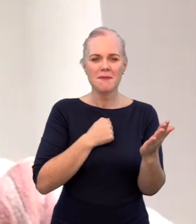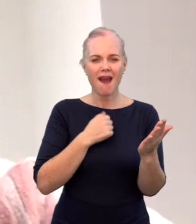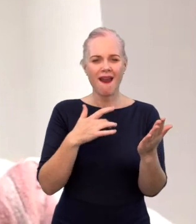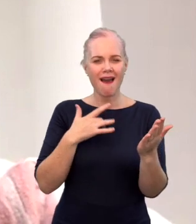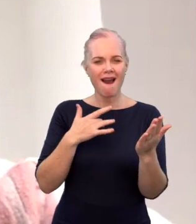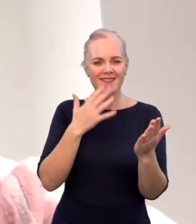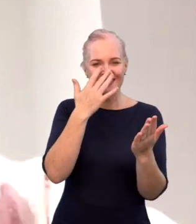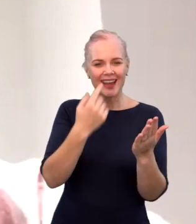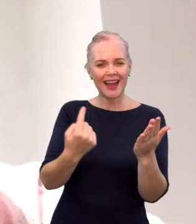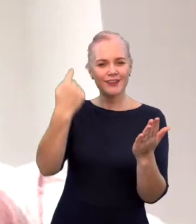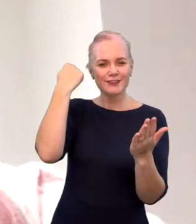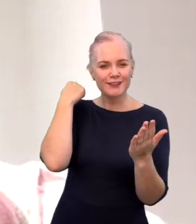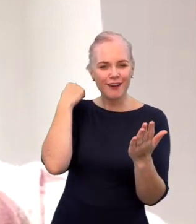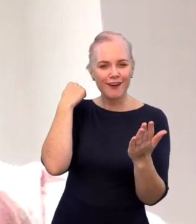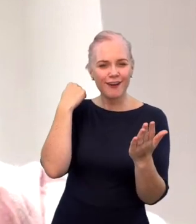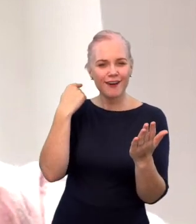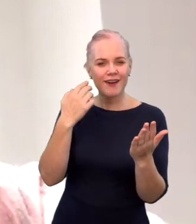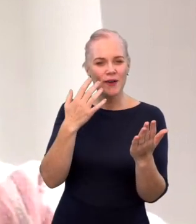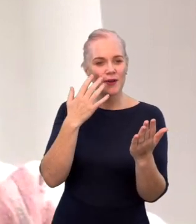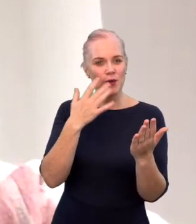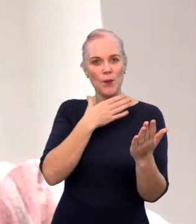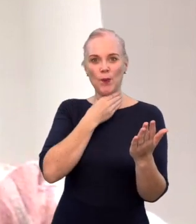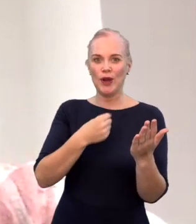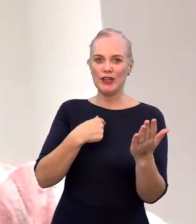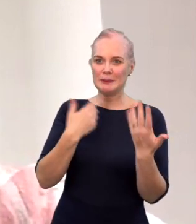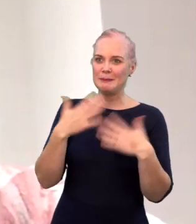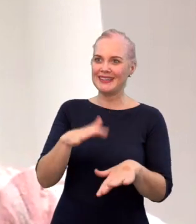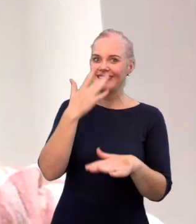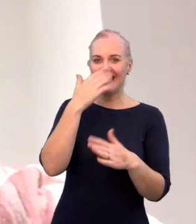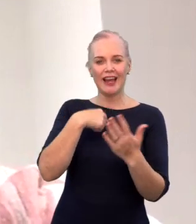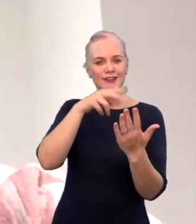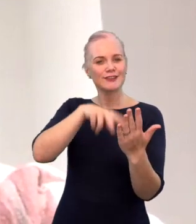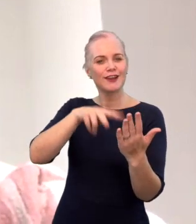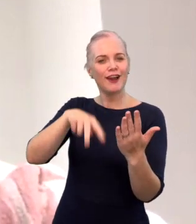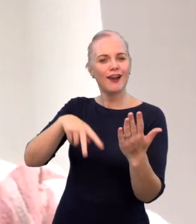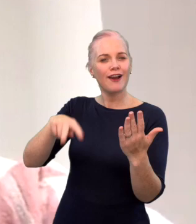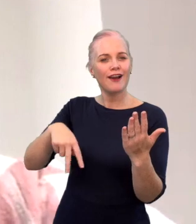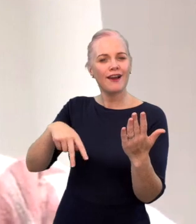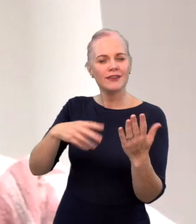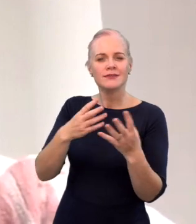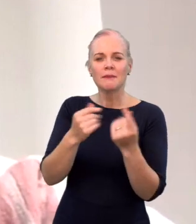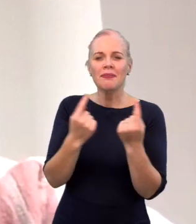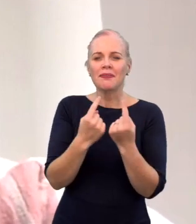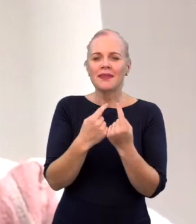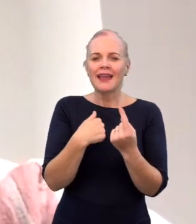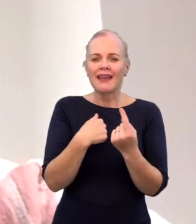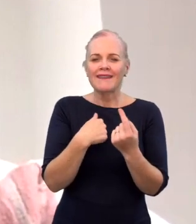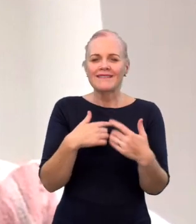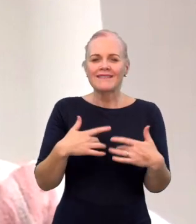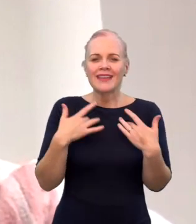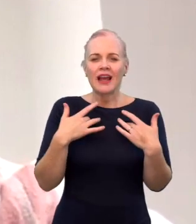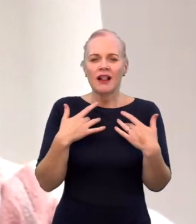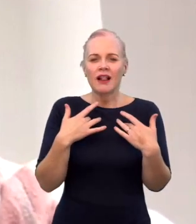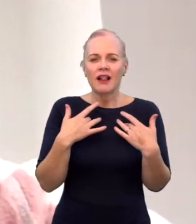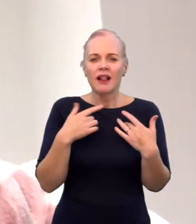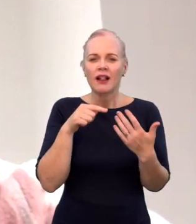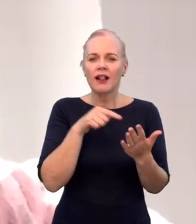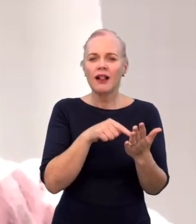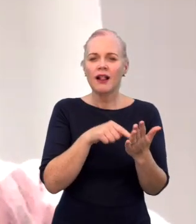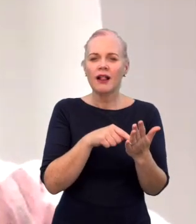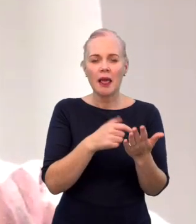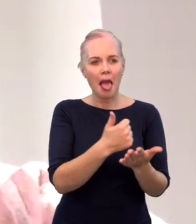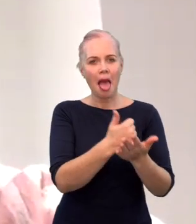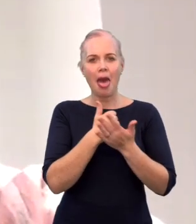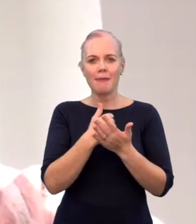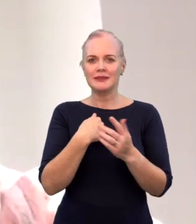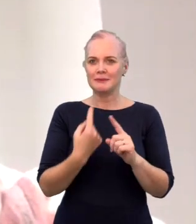that for my teenage self, really, the kind of story that I wish that I'd read when I was a teenager, something that I may have seen